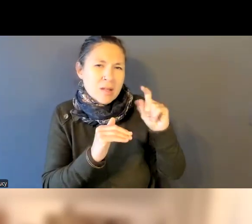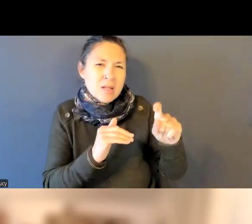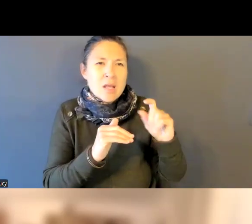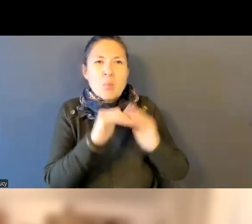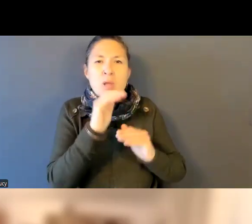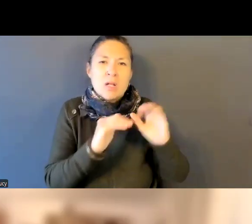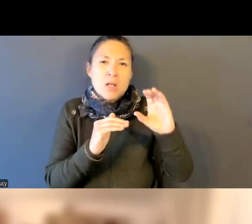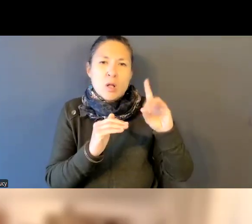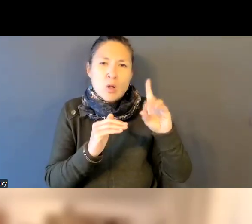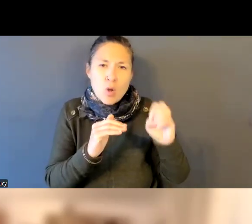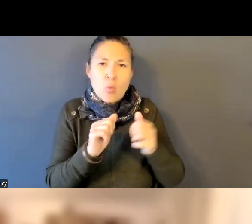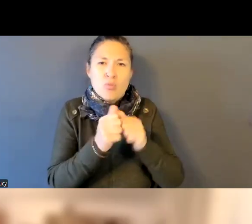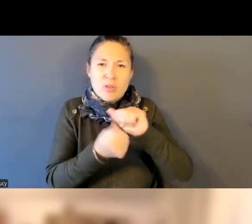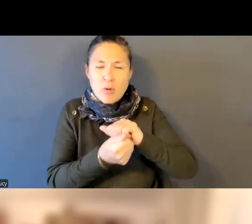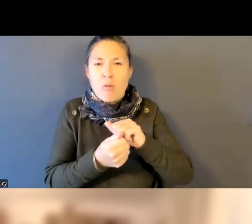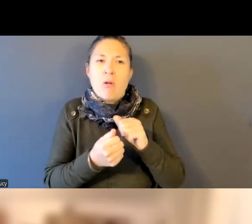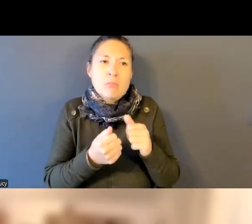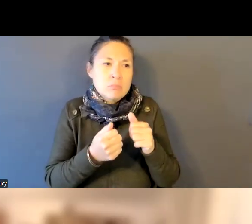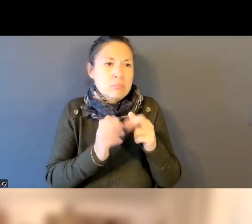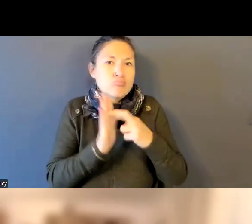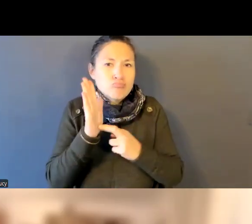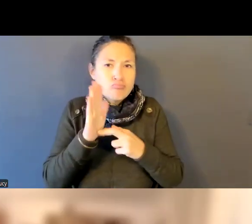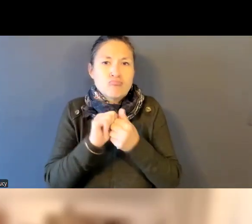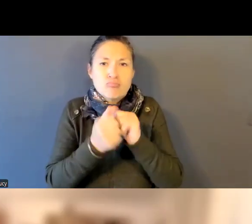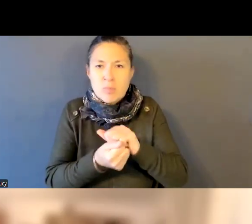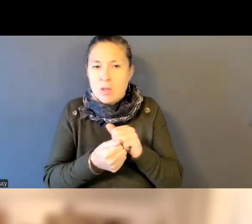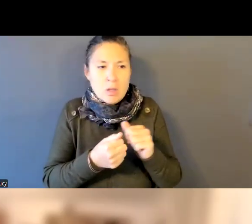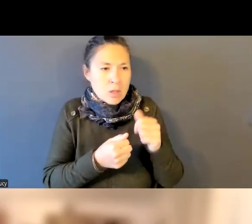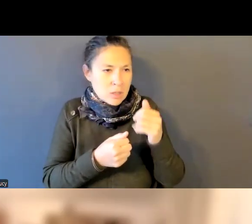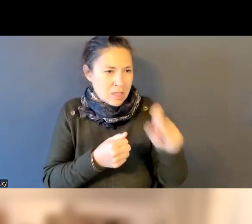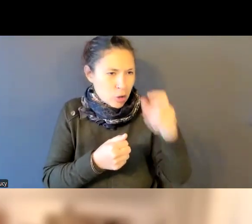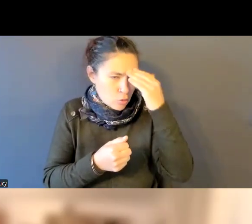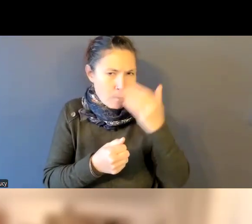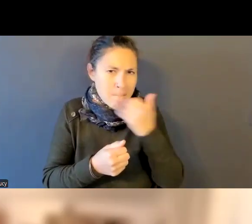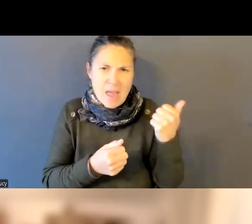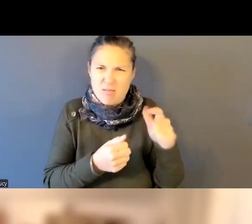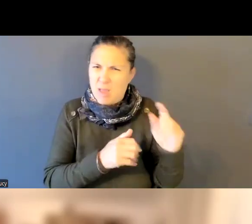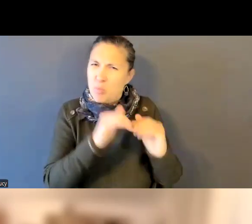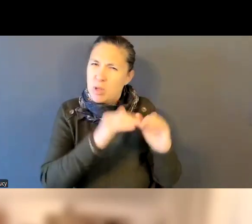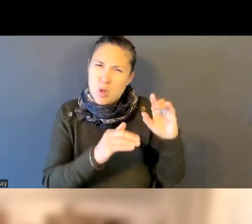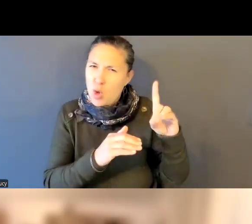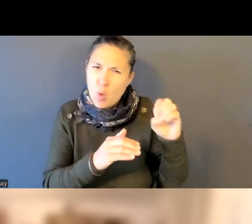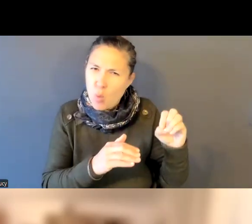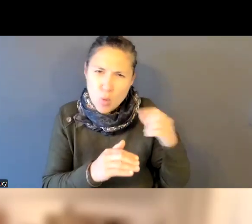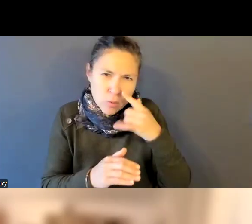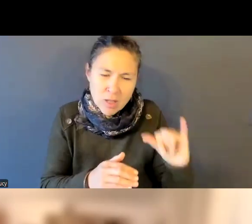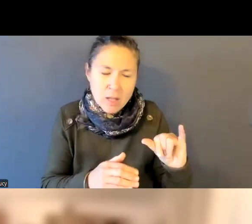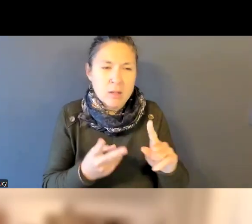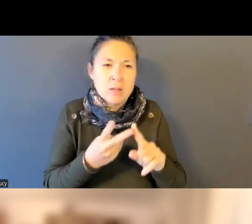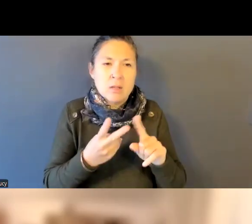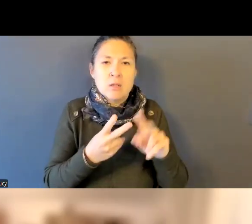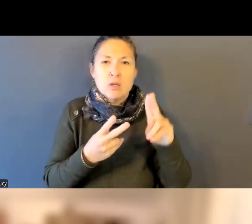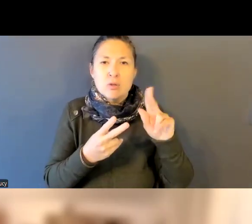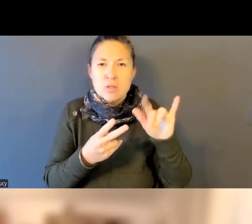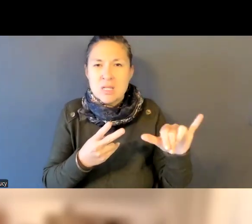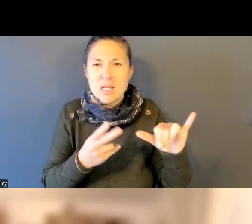and just making clear, like, how does that building code work? And utility regulations that are actually an obstacle